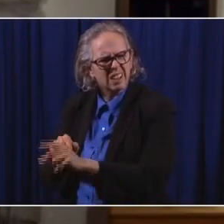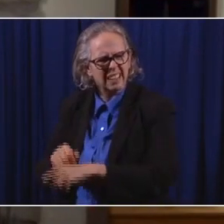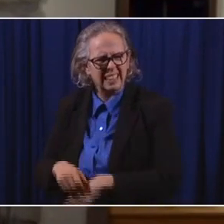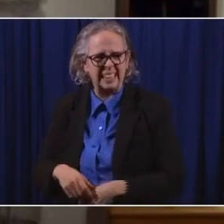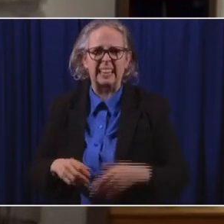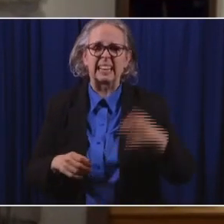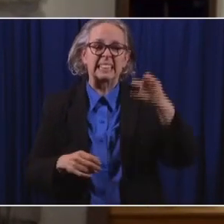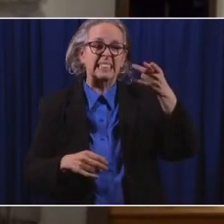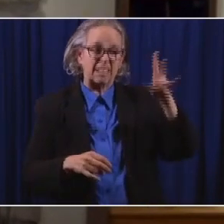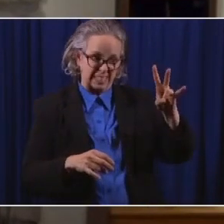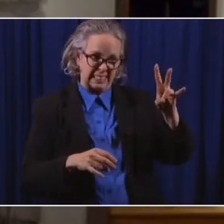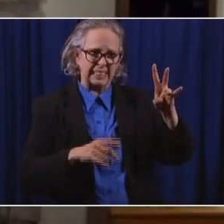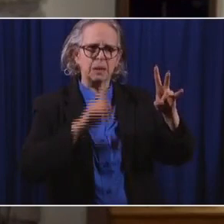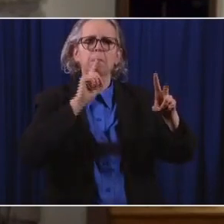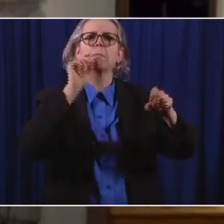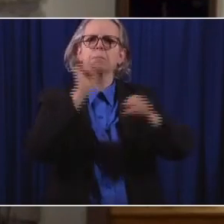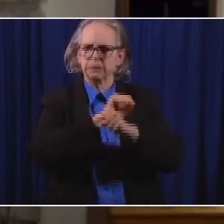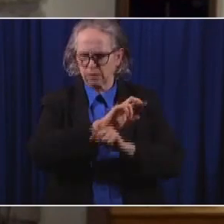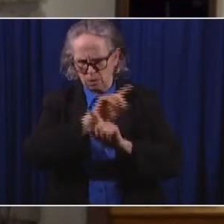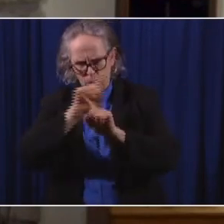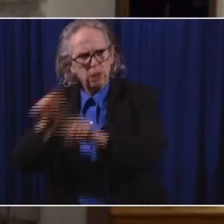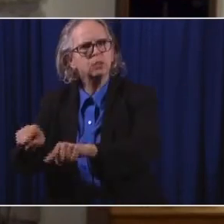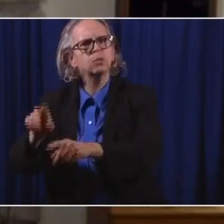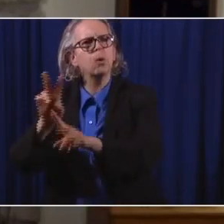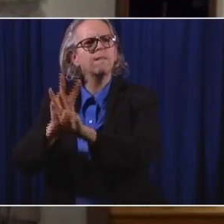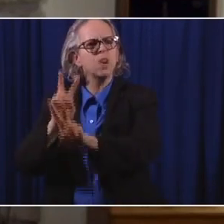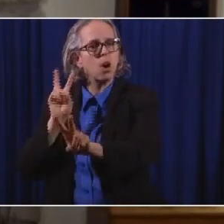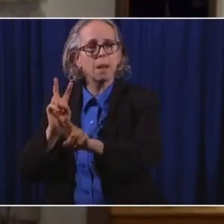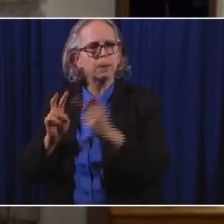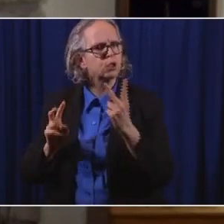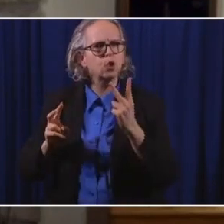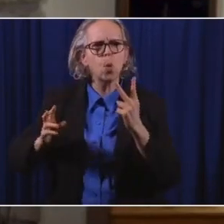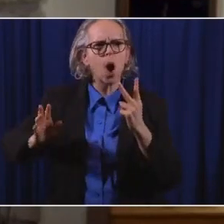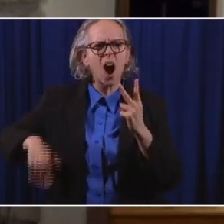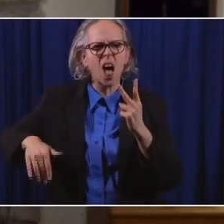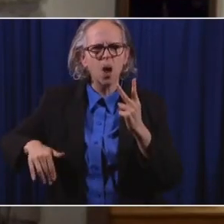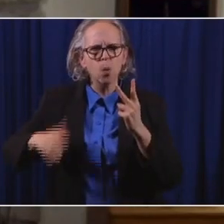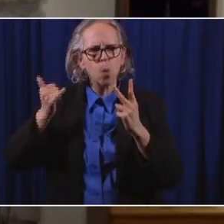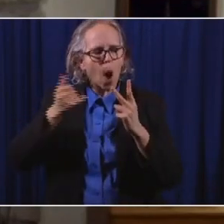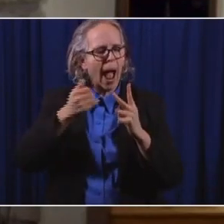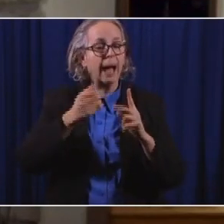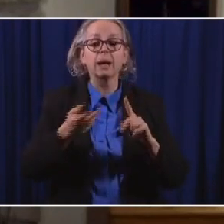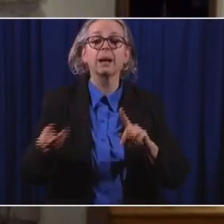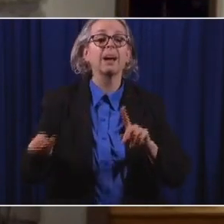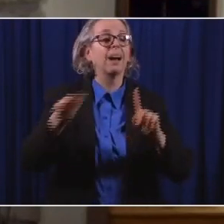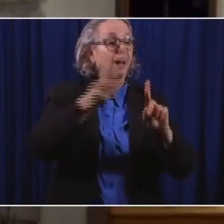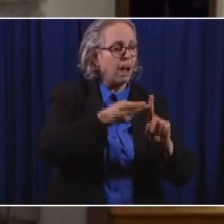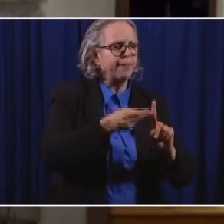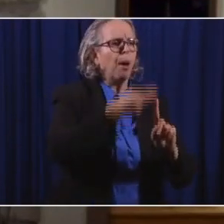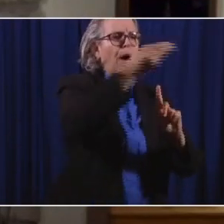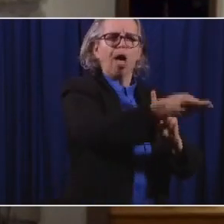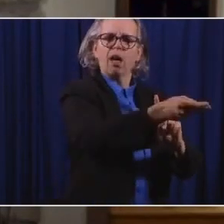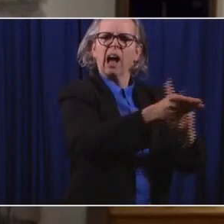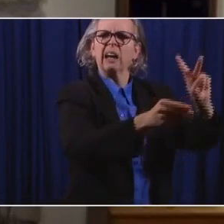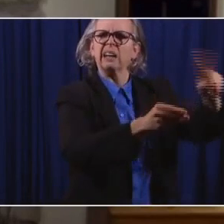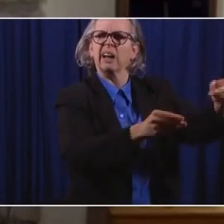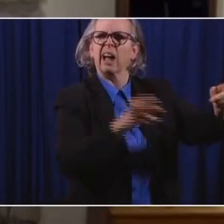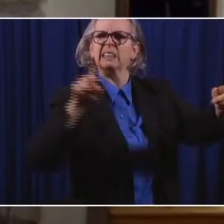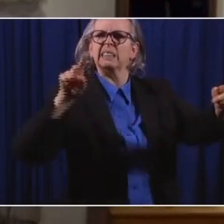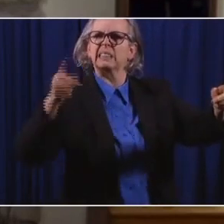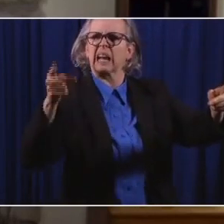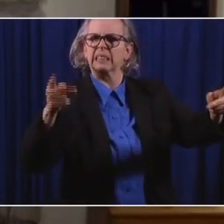One of the points we discussed on our call in Holmes County this morning was that most things we can do.